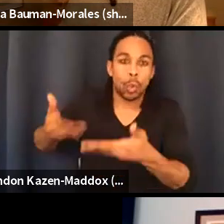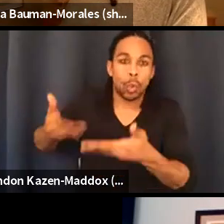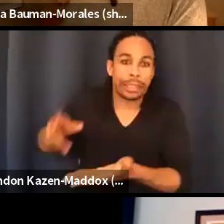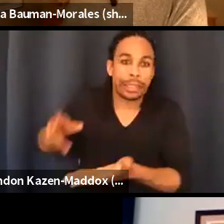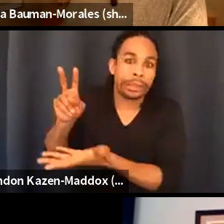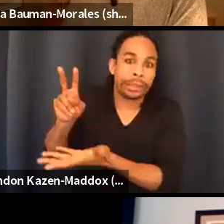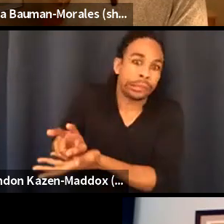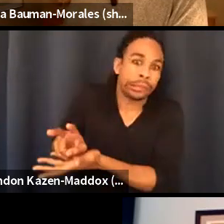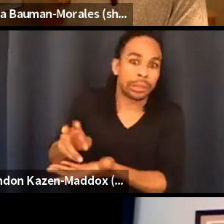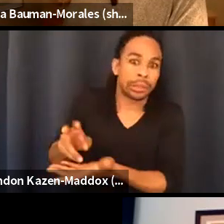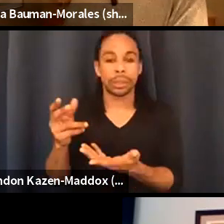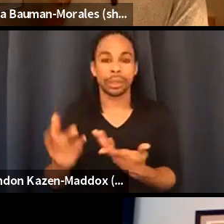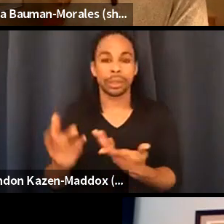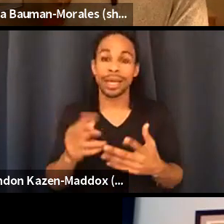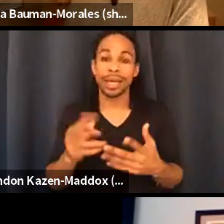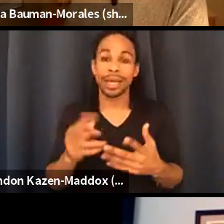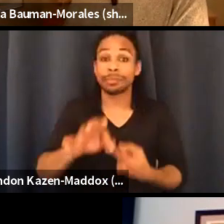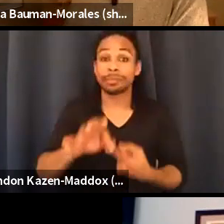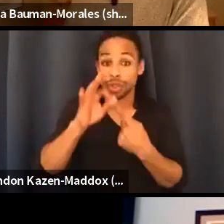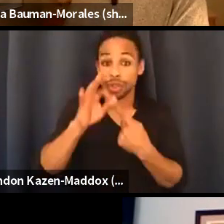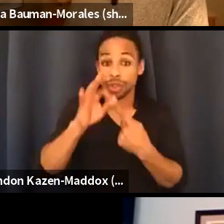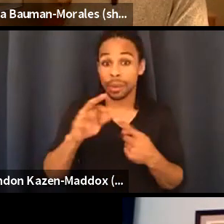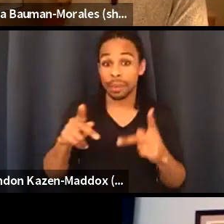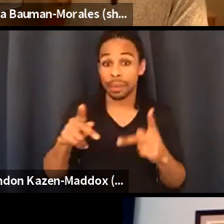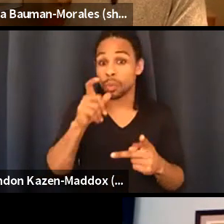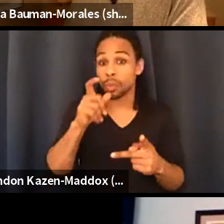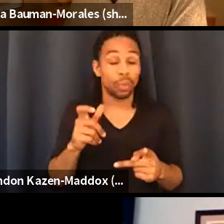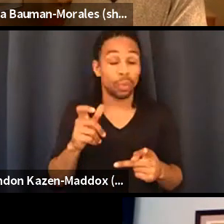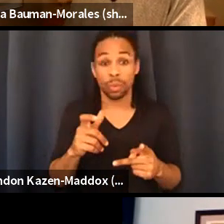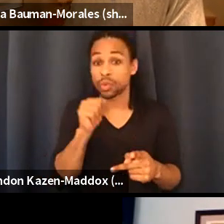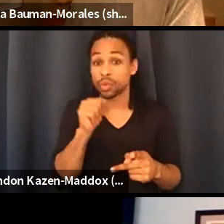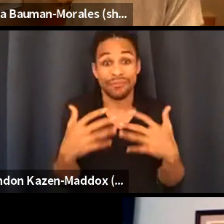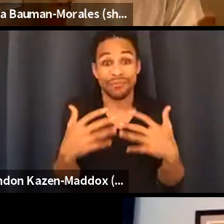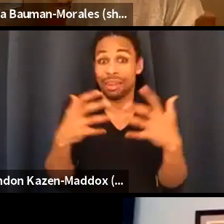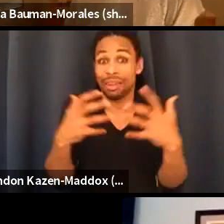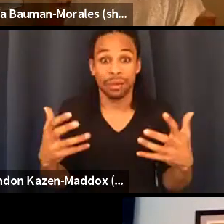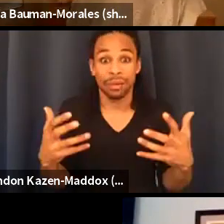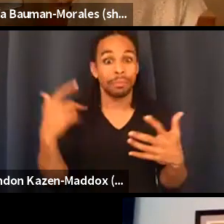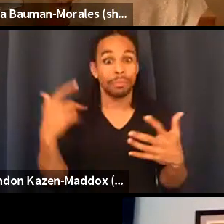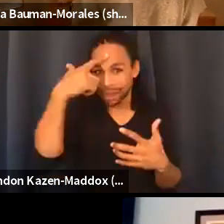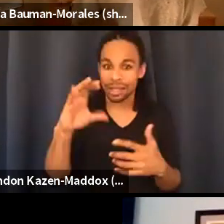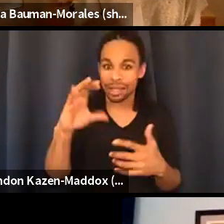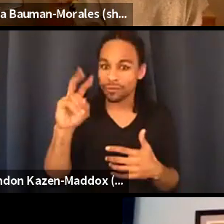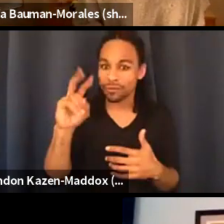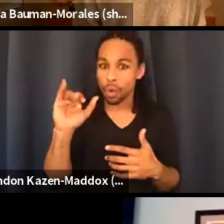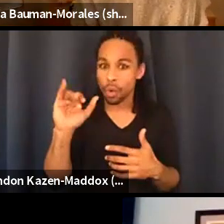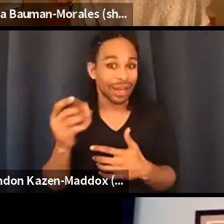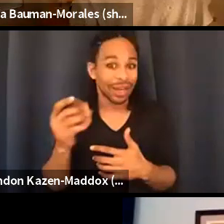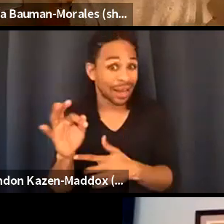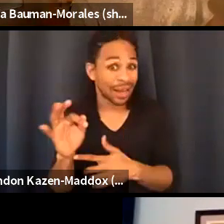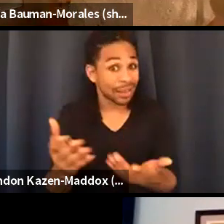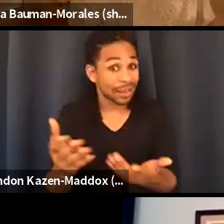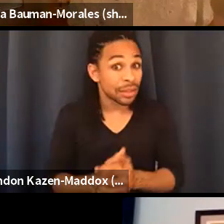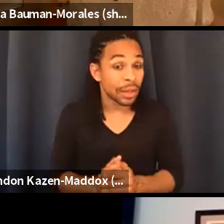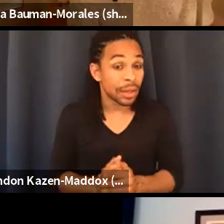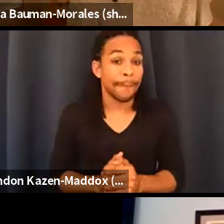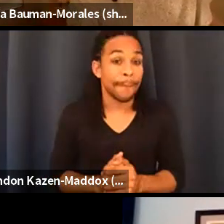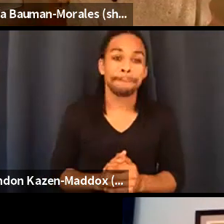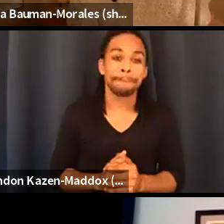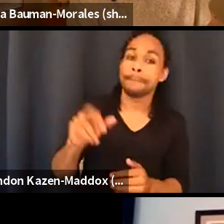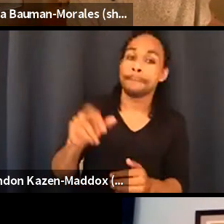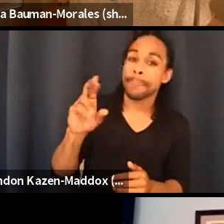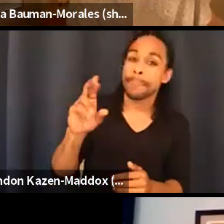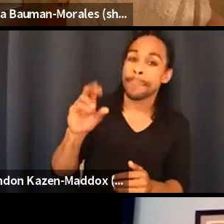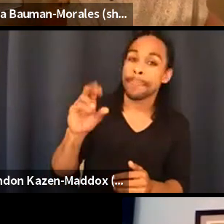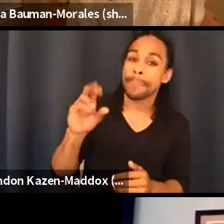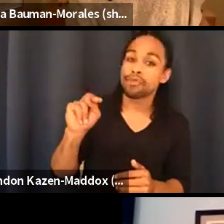really glad that you picked this section, because one of the things that I think Emily did so beautifully in this section is really